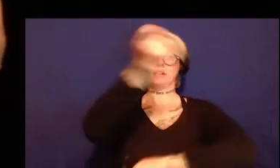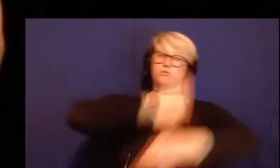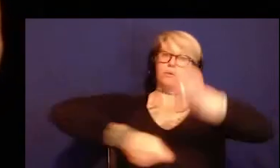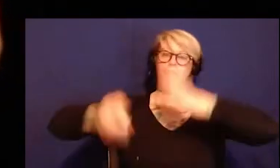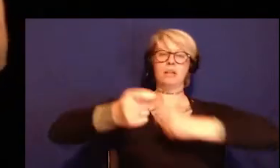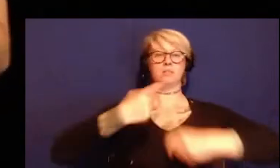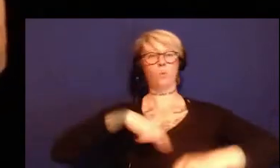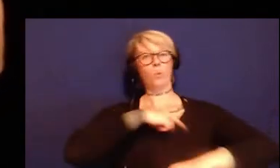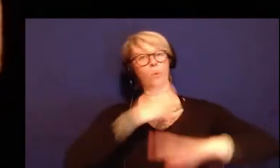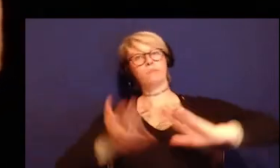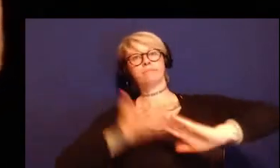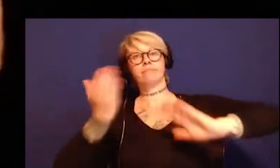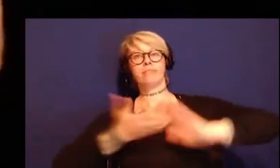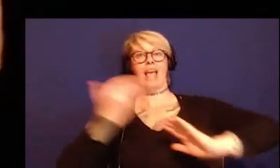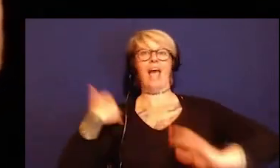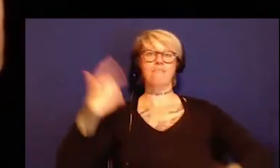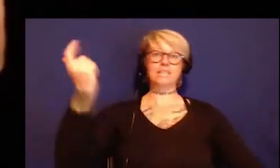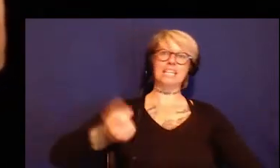off basic income.